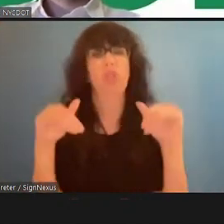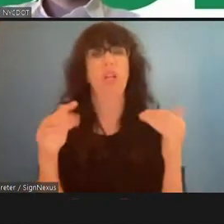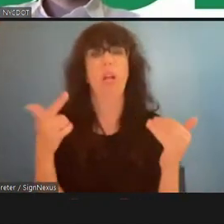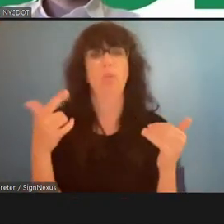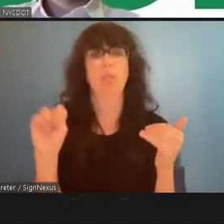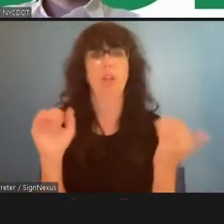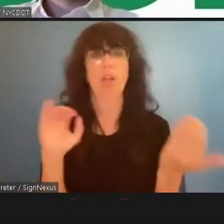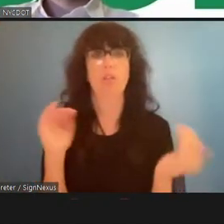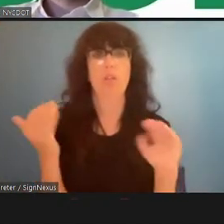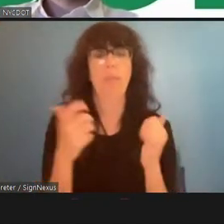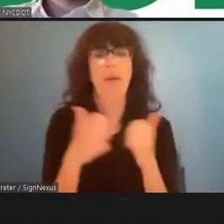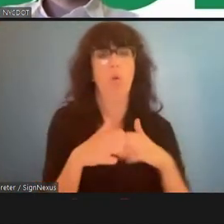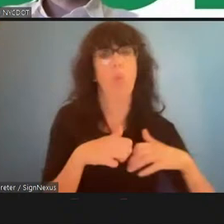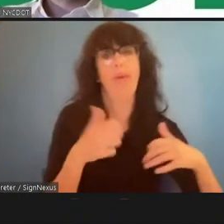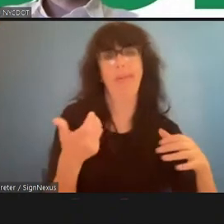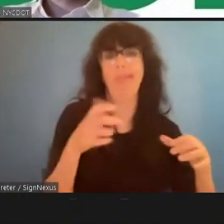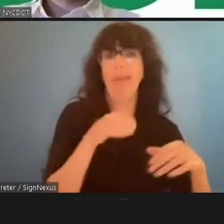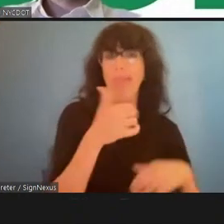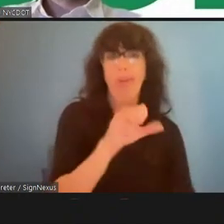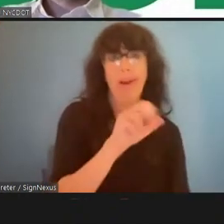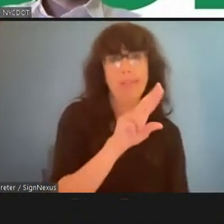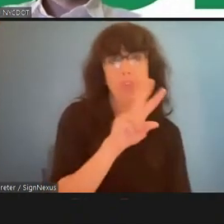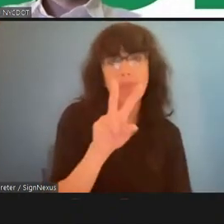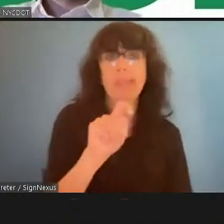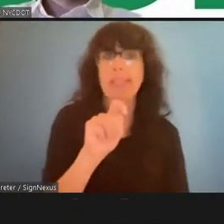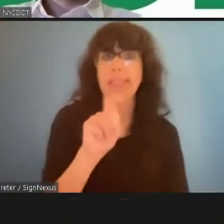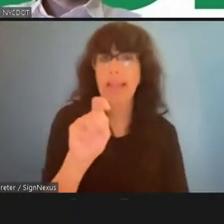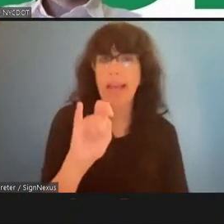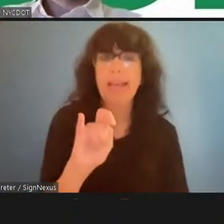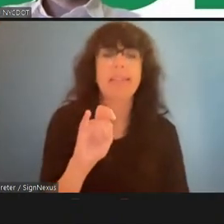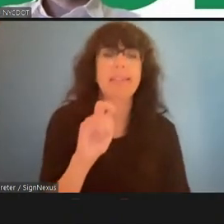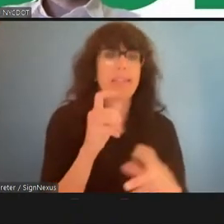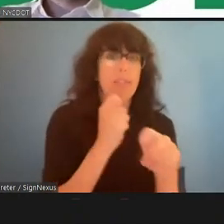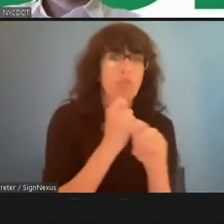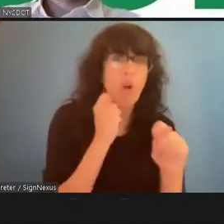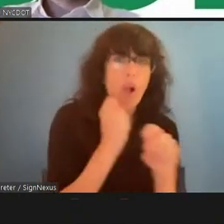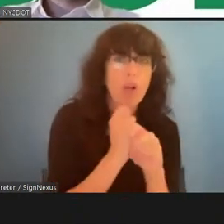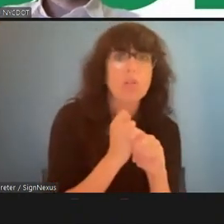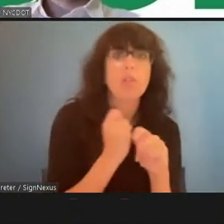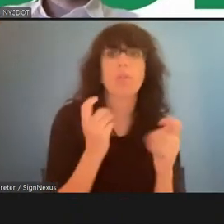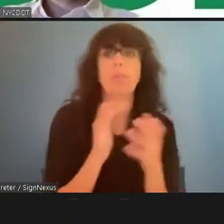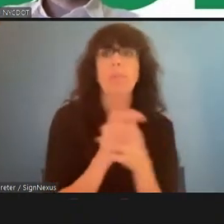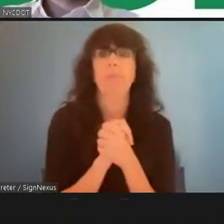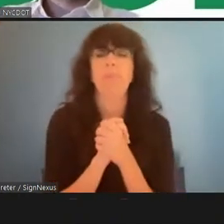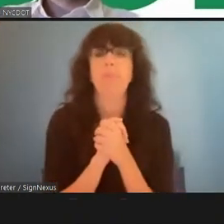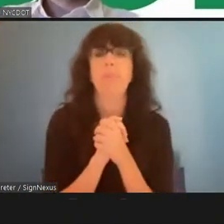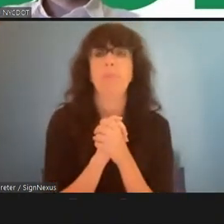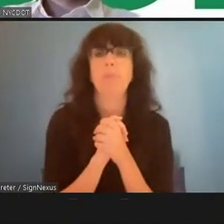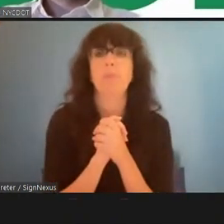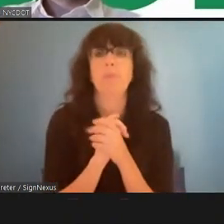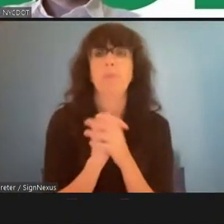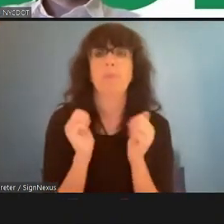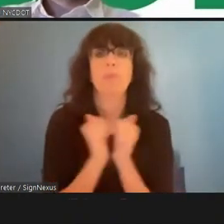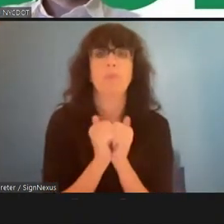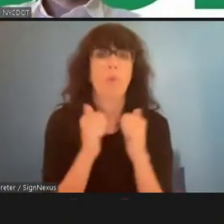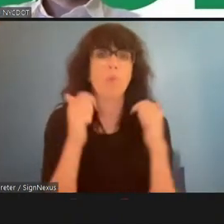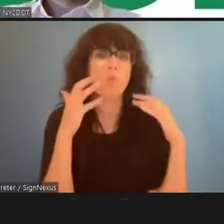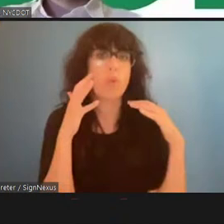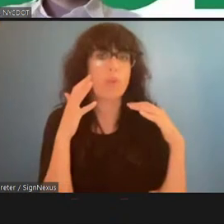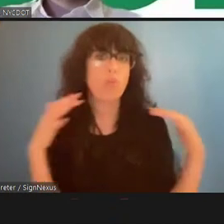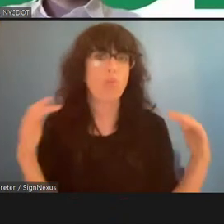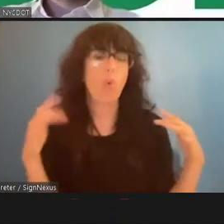passengers cars suvs taxis and trucks and in terms of noise complete uh noise